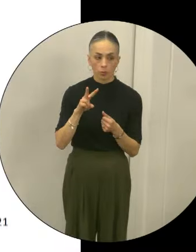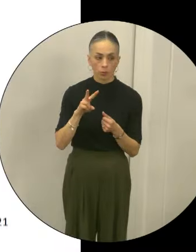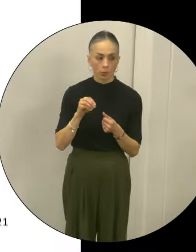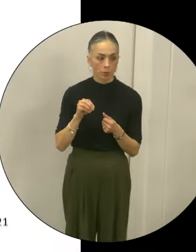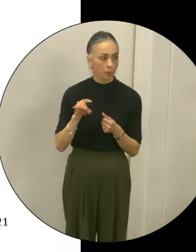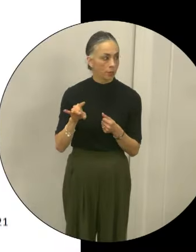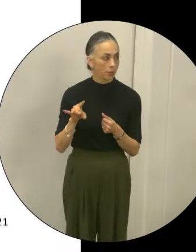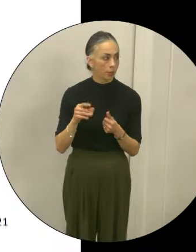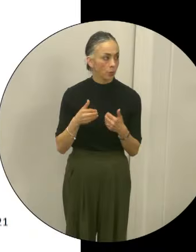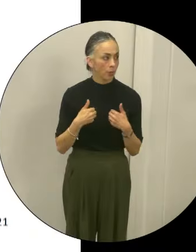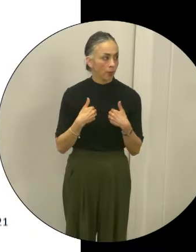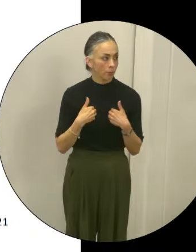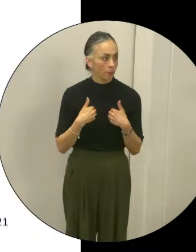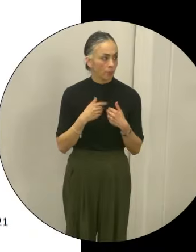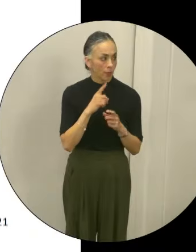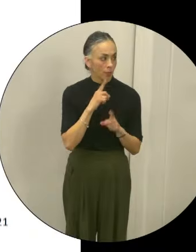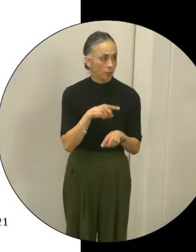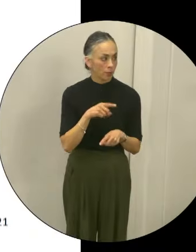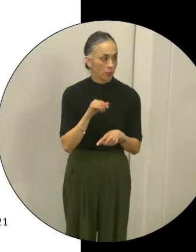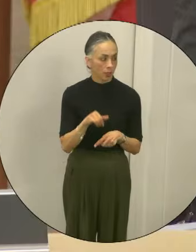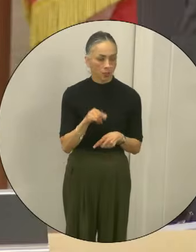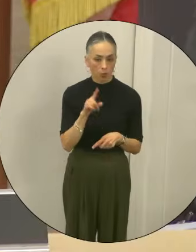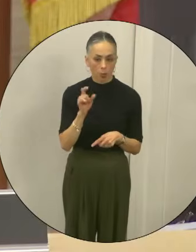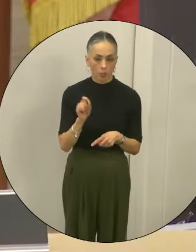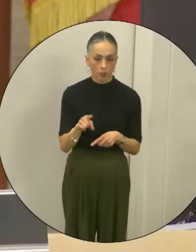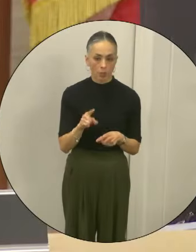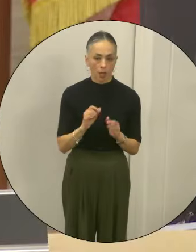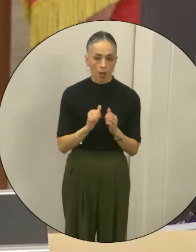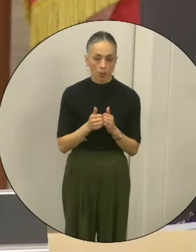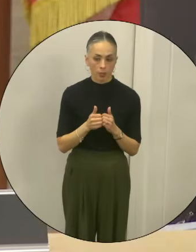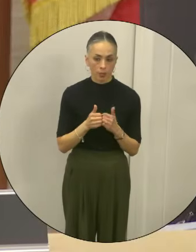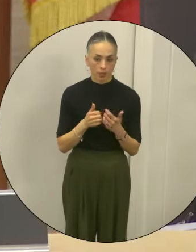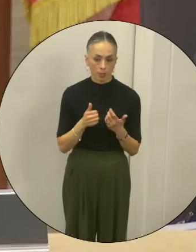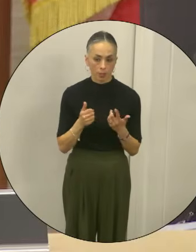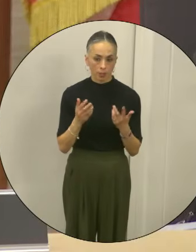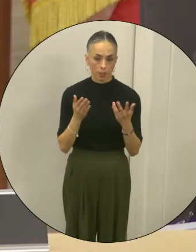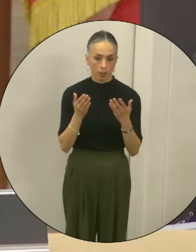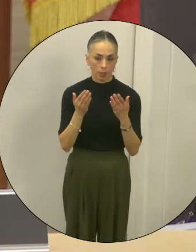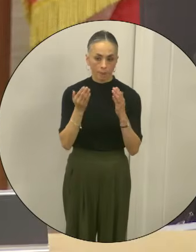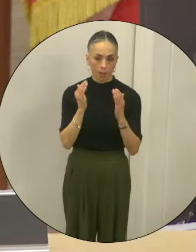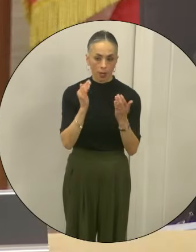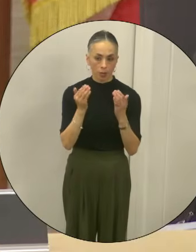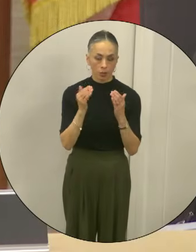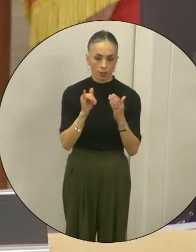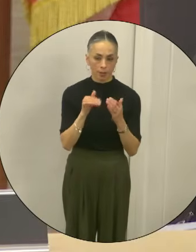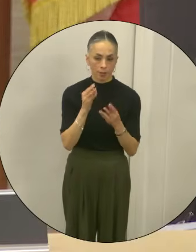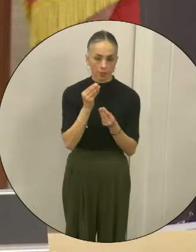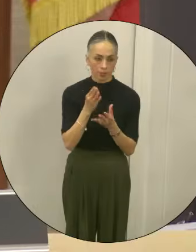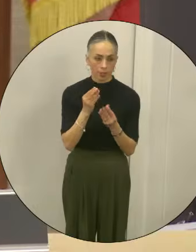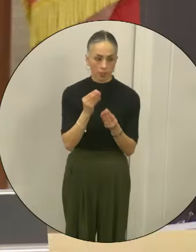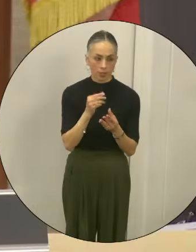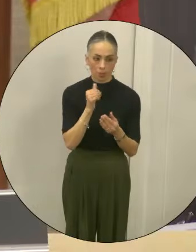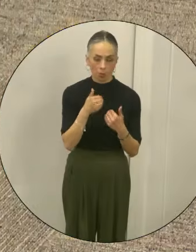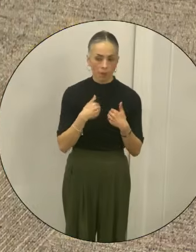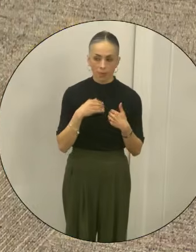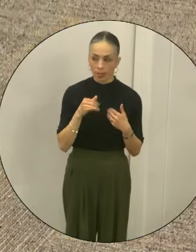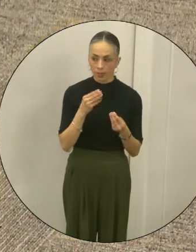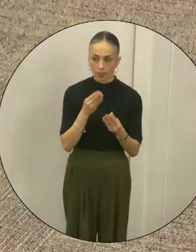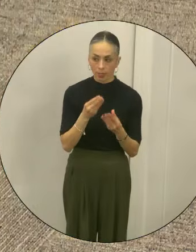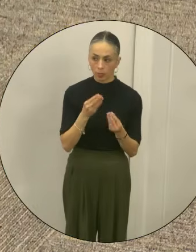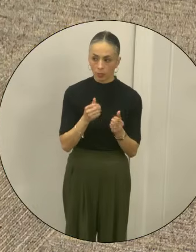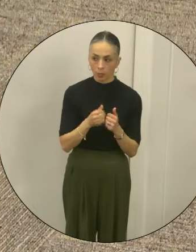And do we have the answer to that? The question was, how does it stack up to that data? I don't have that data with